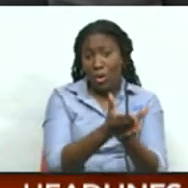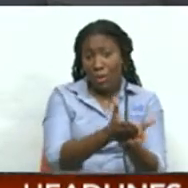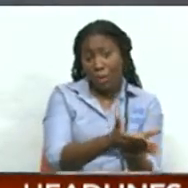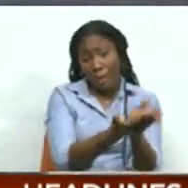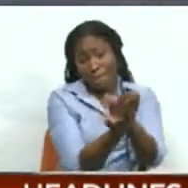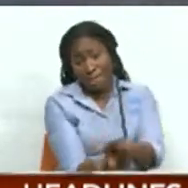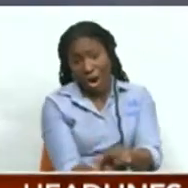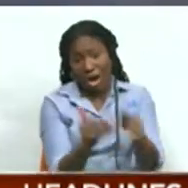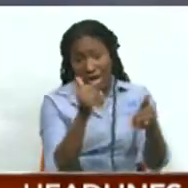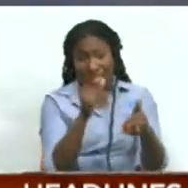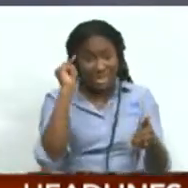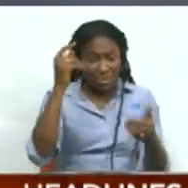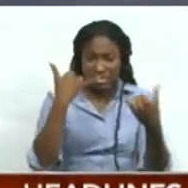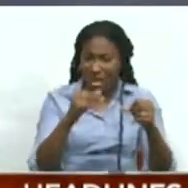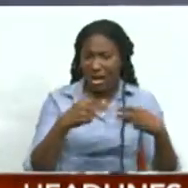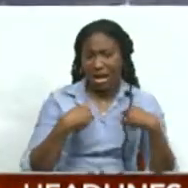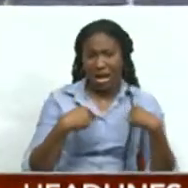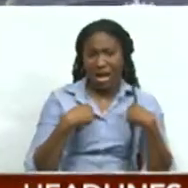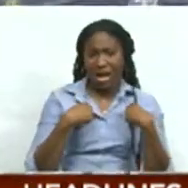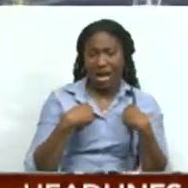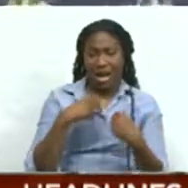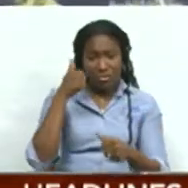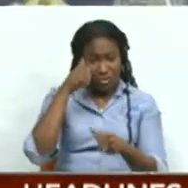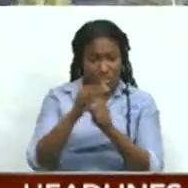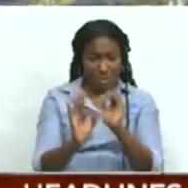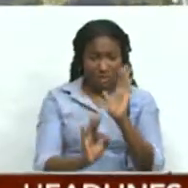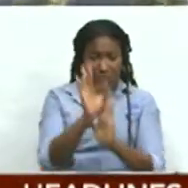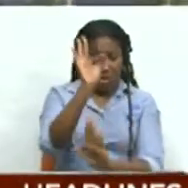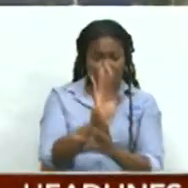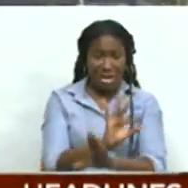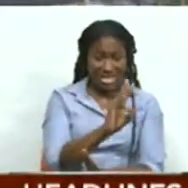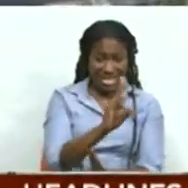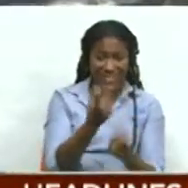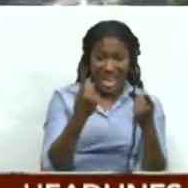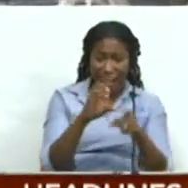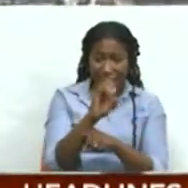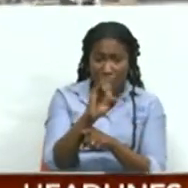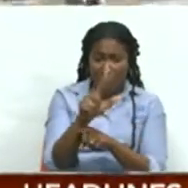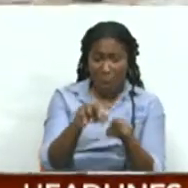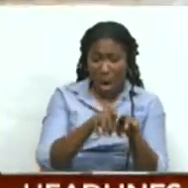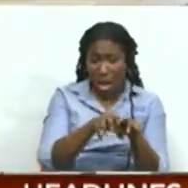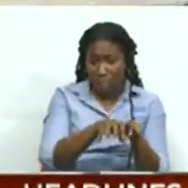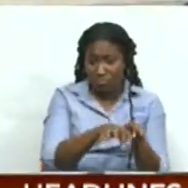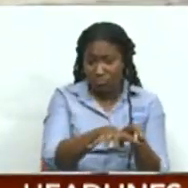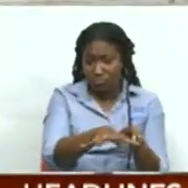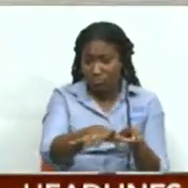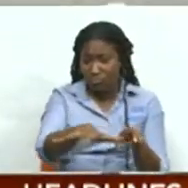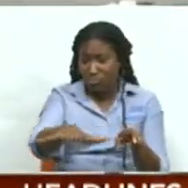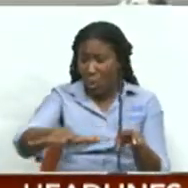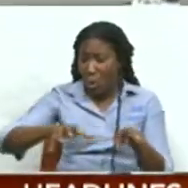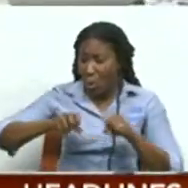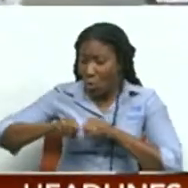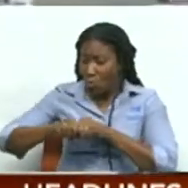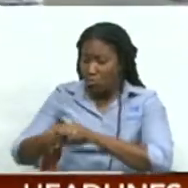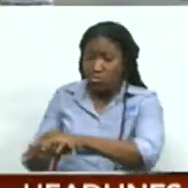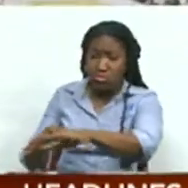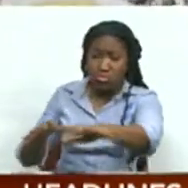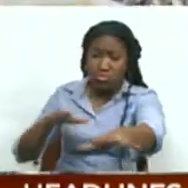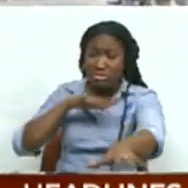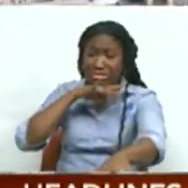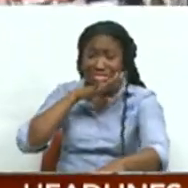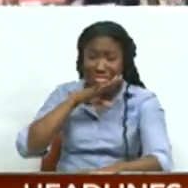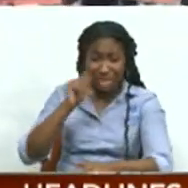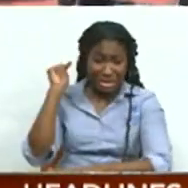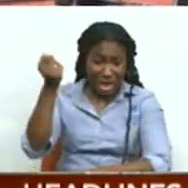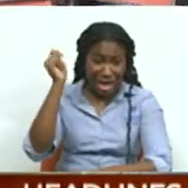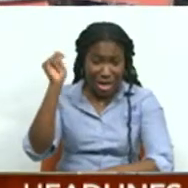the island is still recovering from the February 7th oil spill caused by a barge identified as Gulfstream. But while cleanup efforts are more